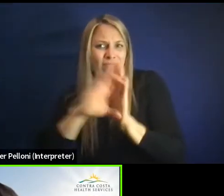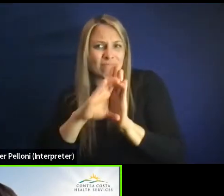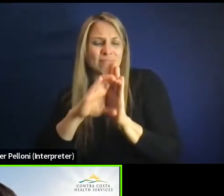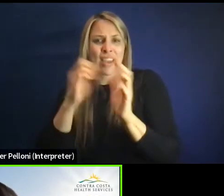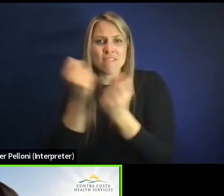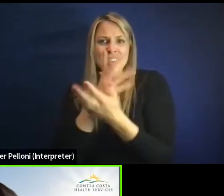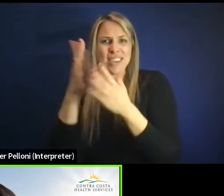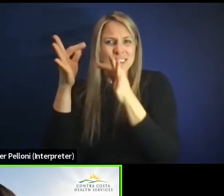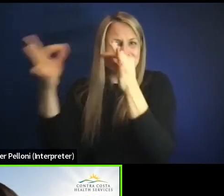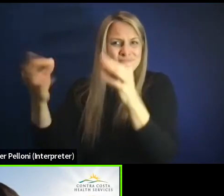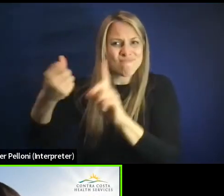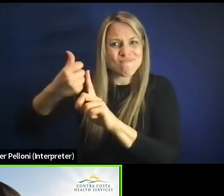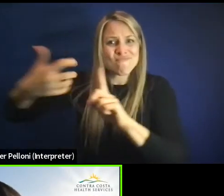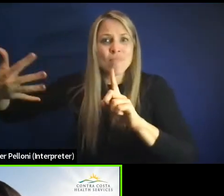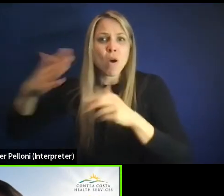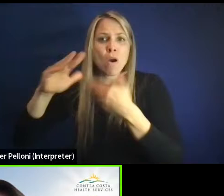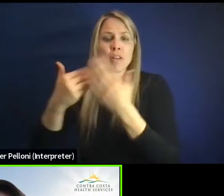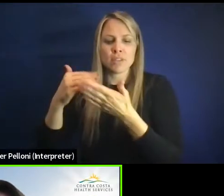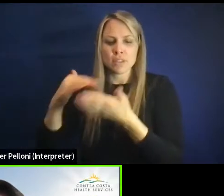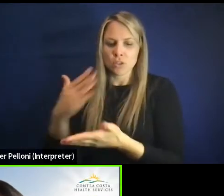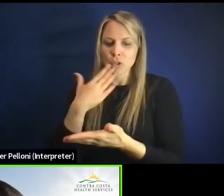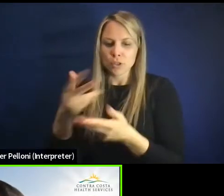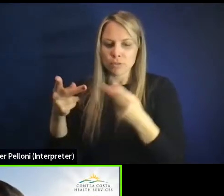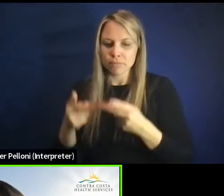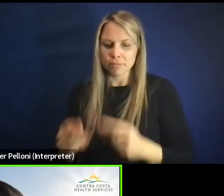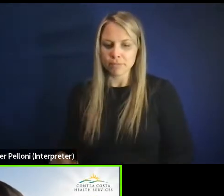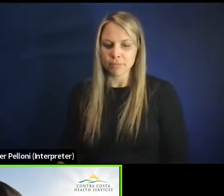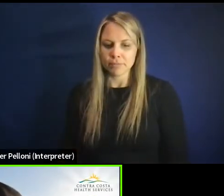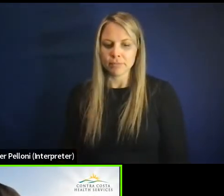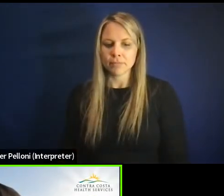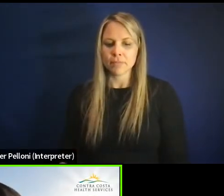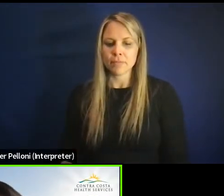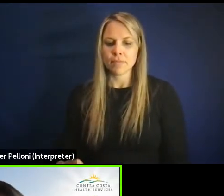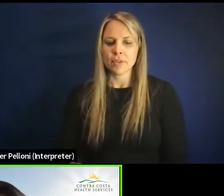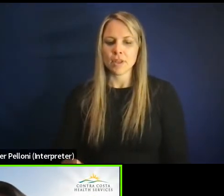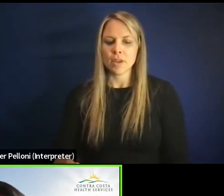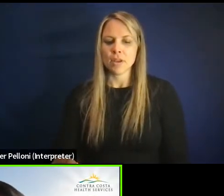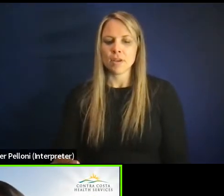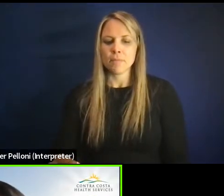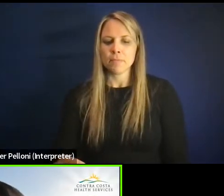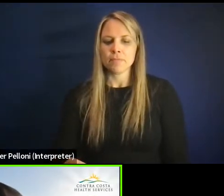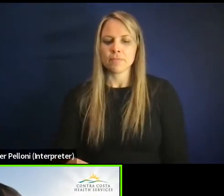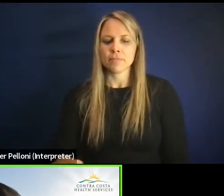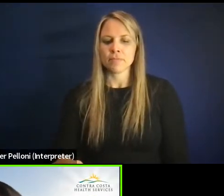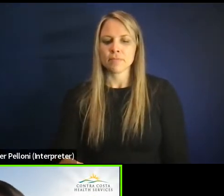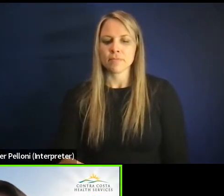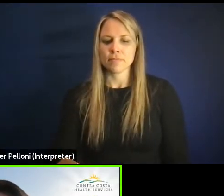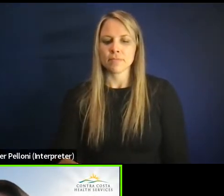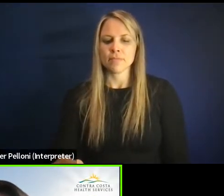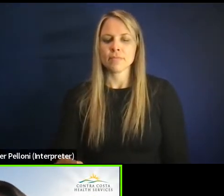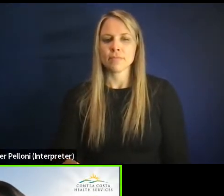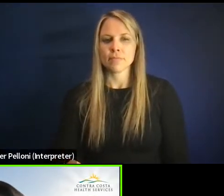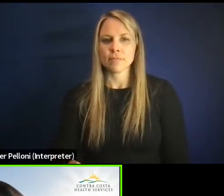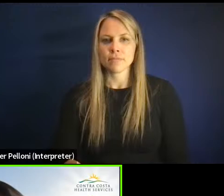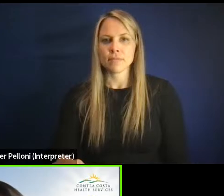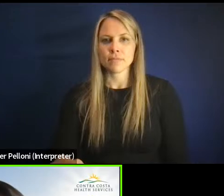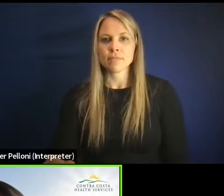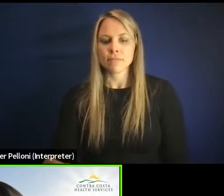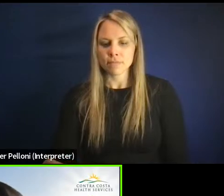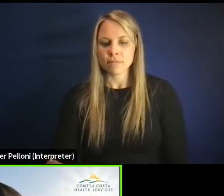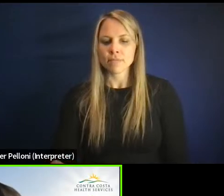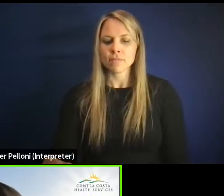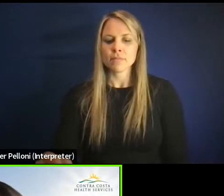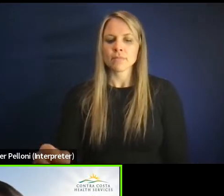that's really a great starting point. You can also go right to some of the most respected